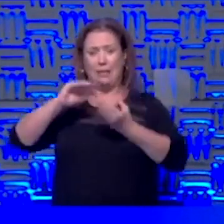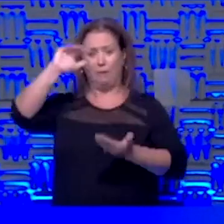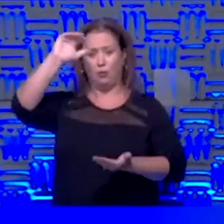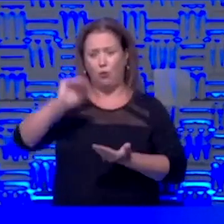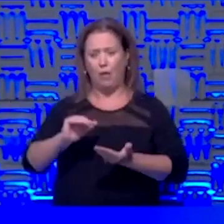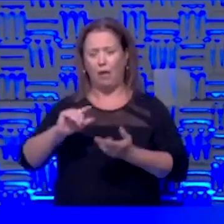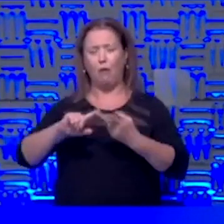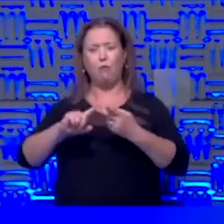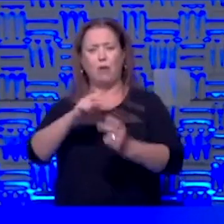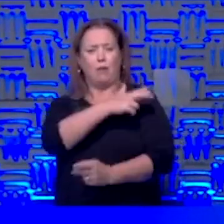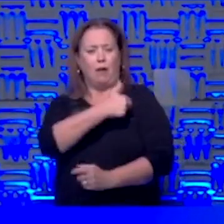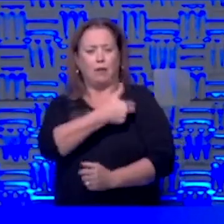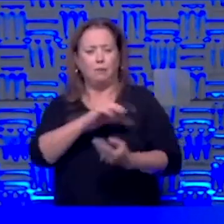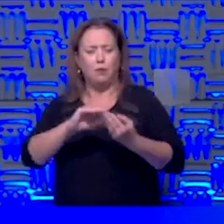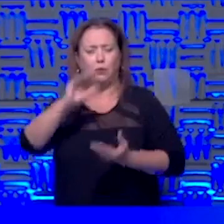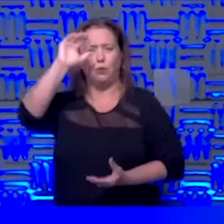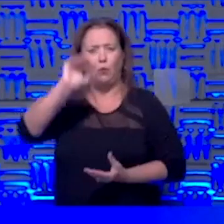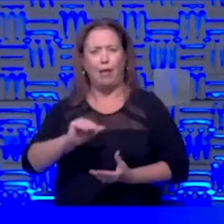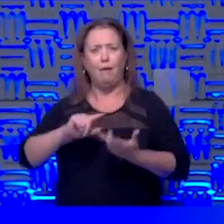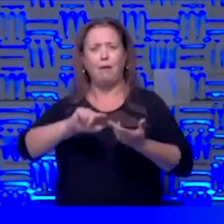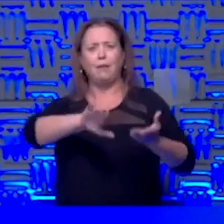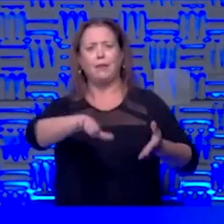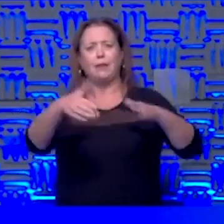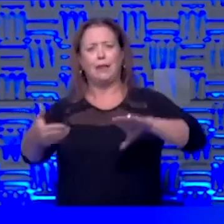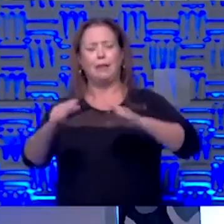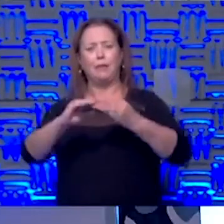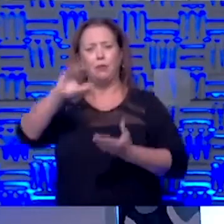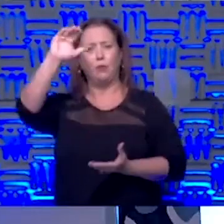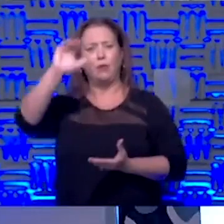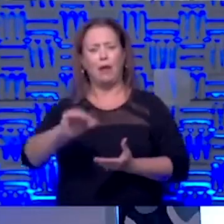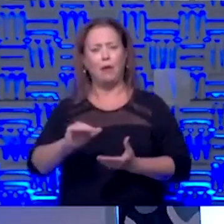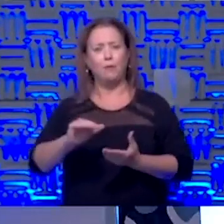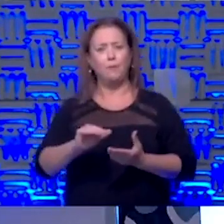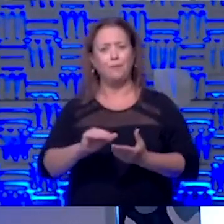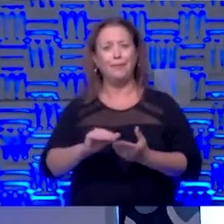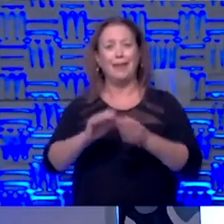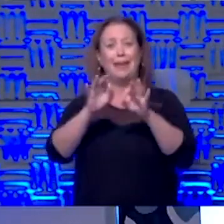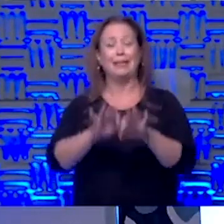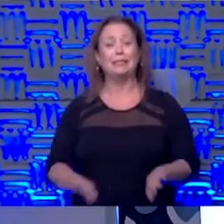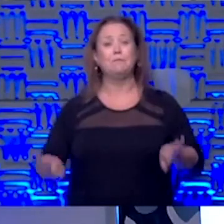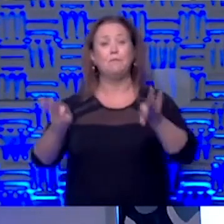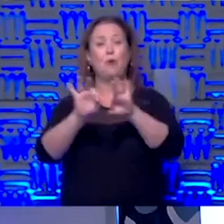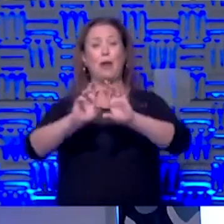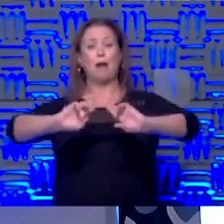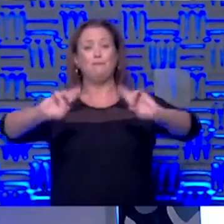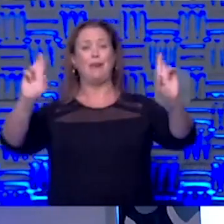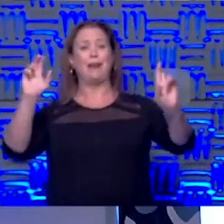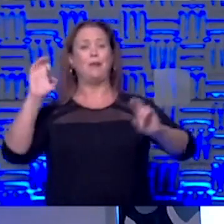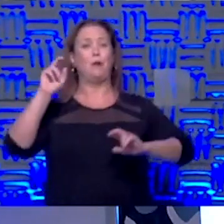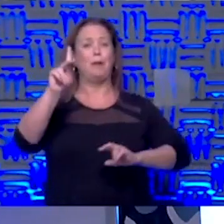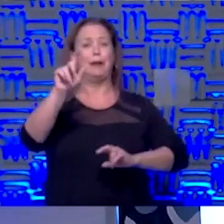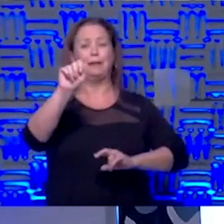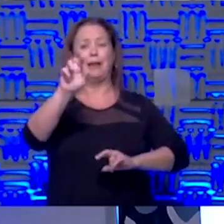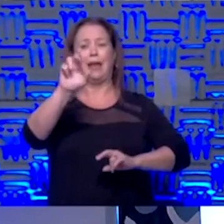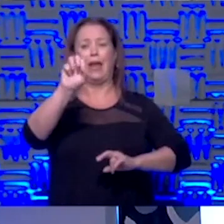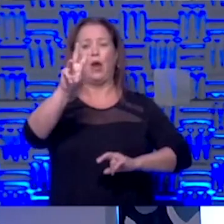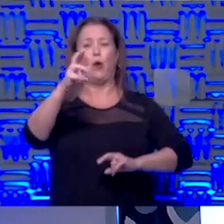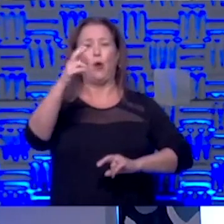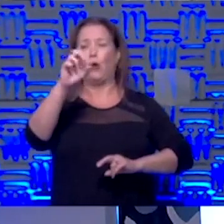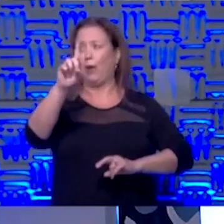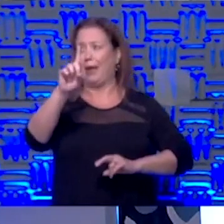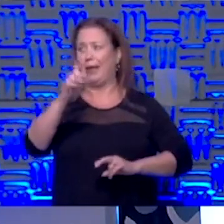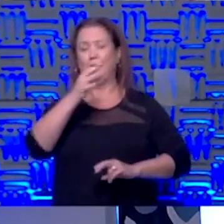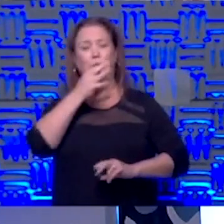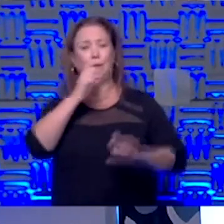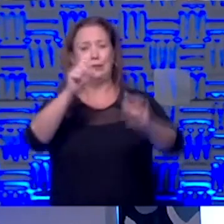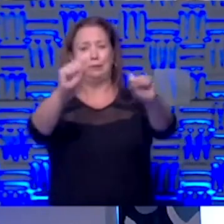our hospitalization rate, in our death rate. And isn't that important? And I am ready to get back to Arrowhead Stadium just as soon as we